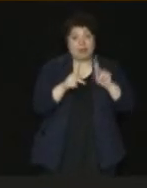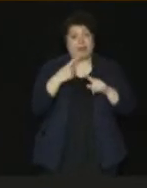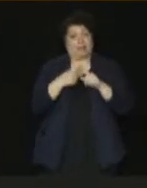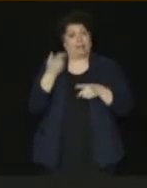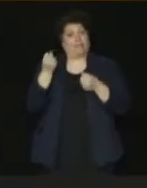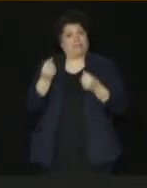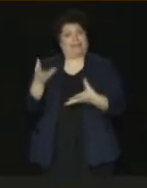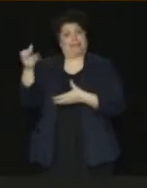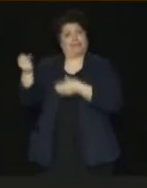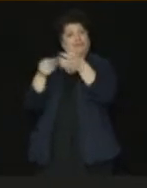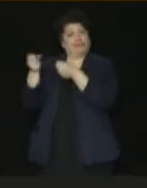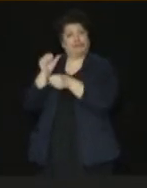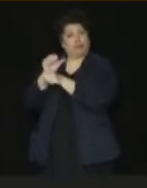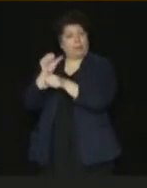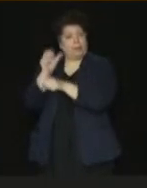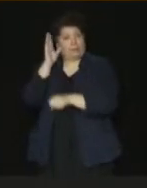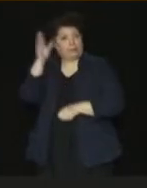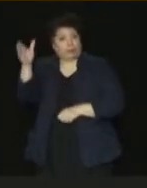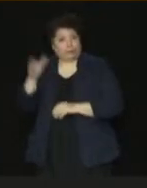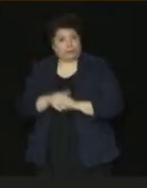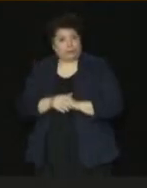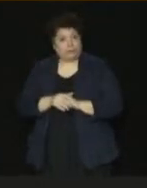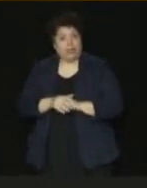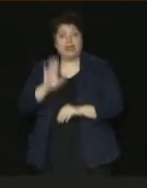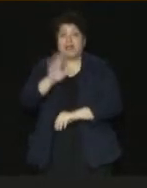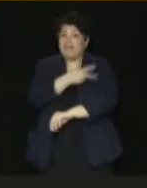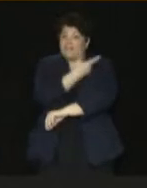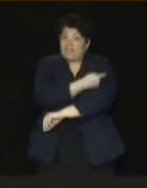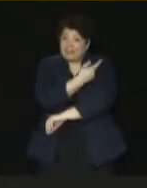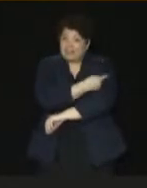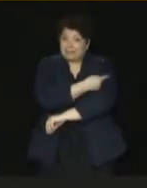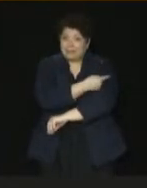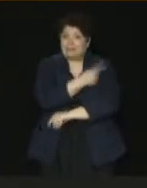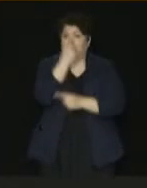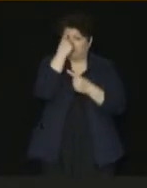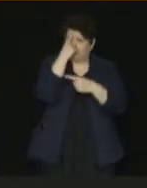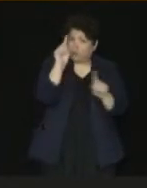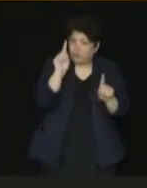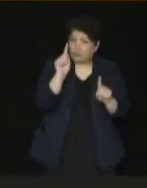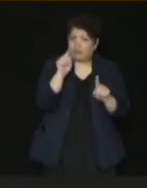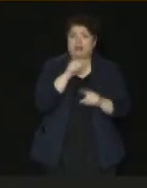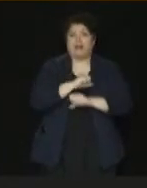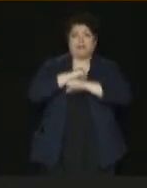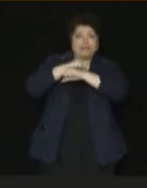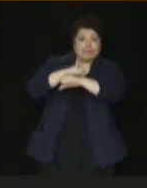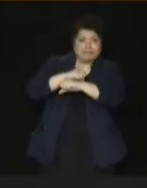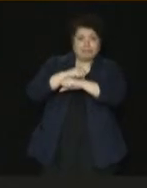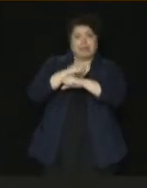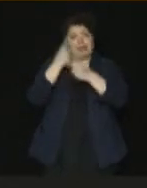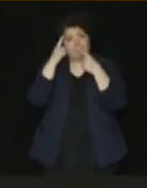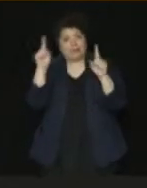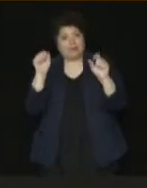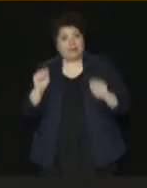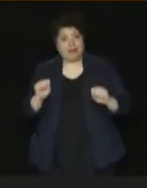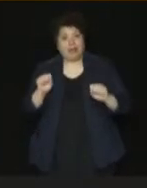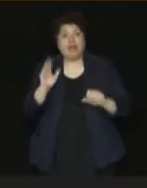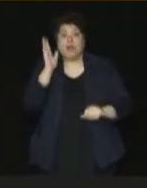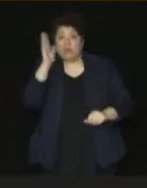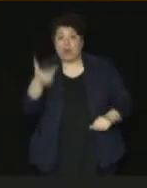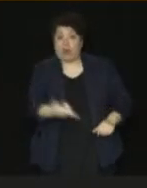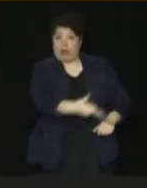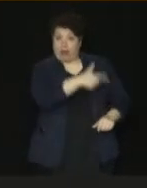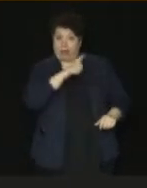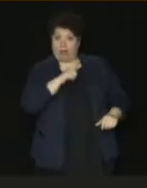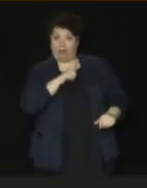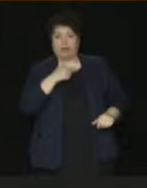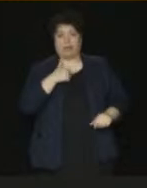come. Vaccines work. They are safe and effective. When it's my turn, I'll be ready to roll up